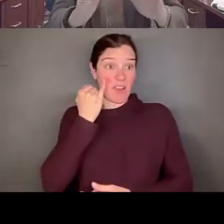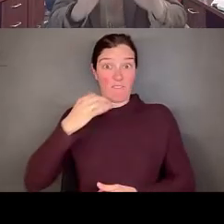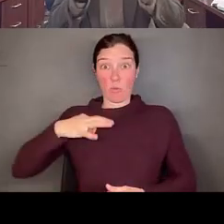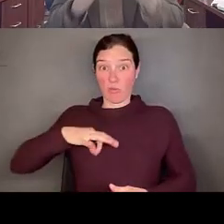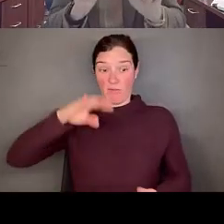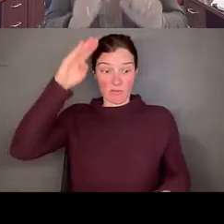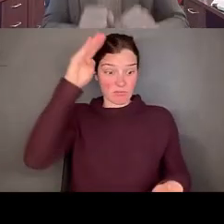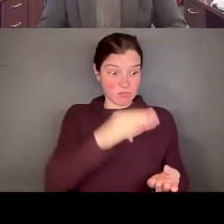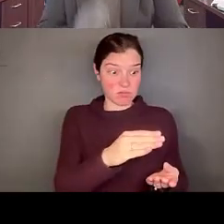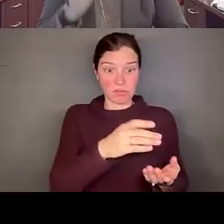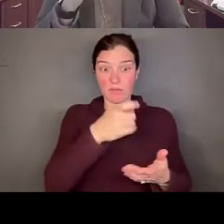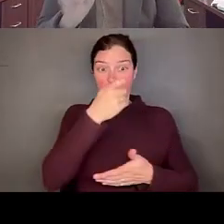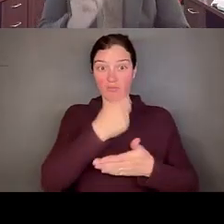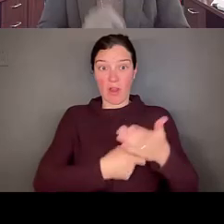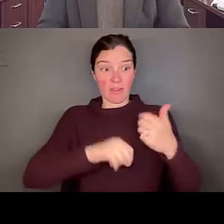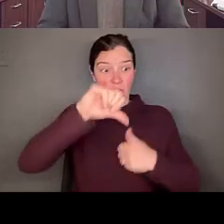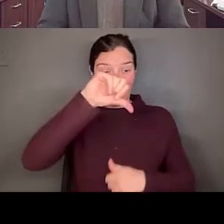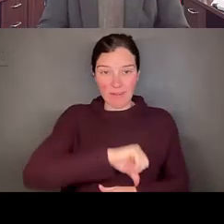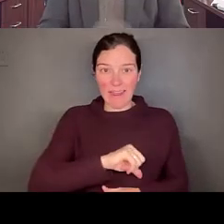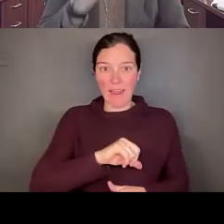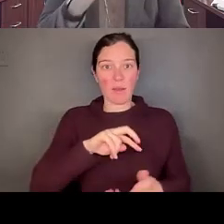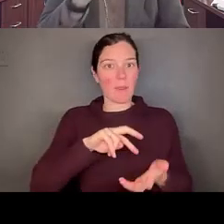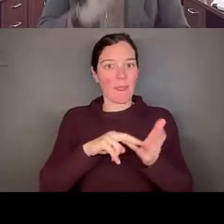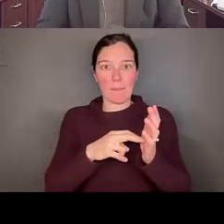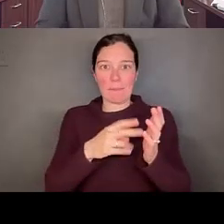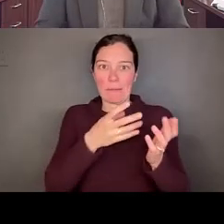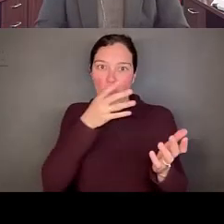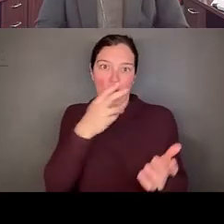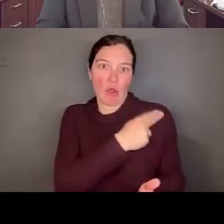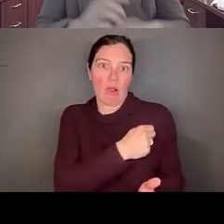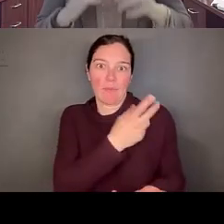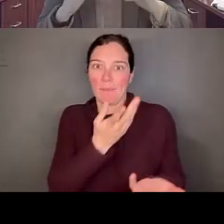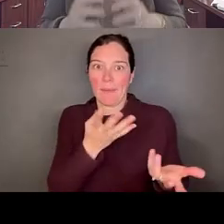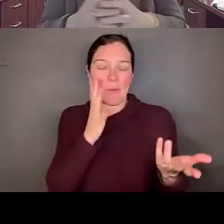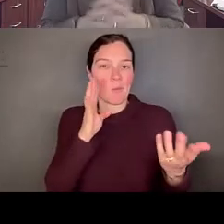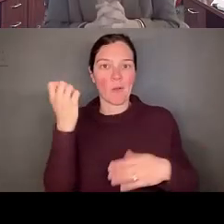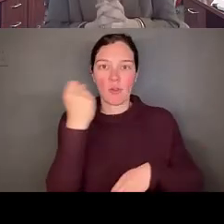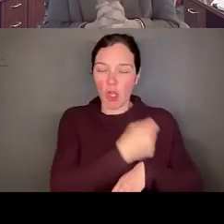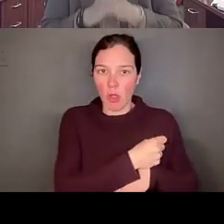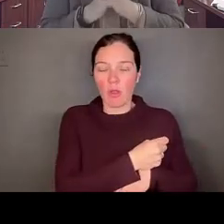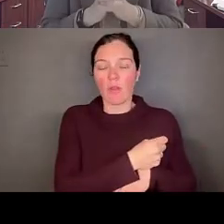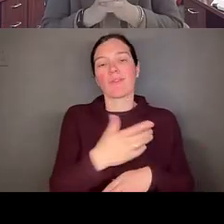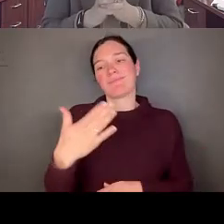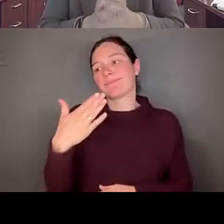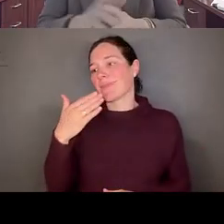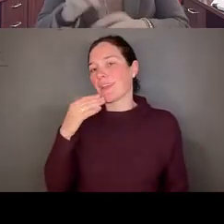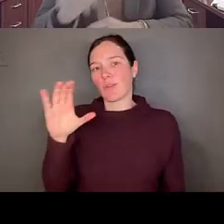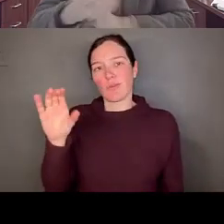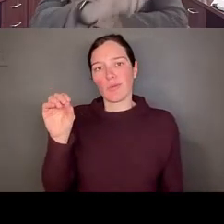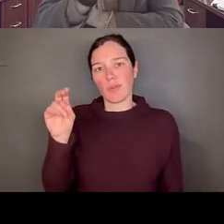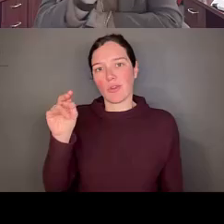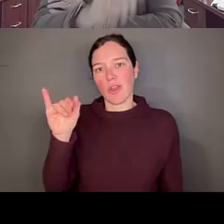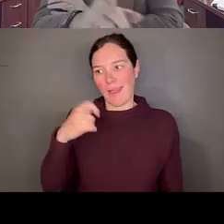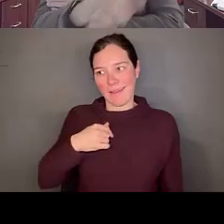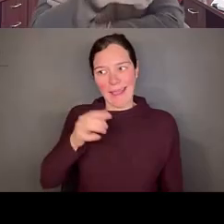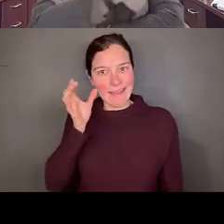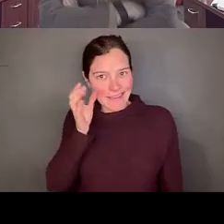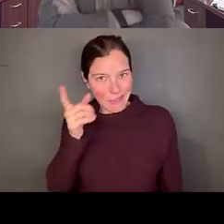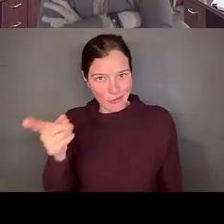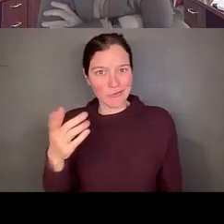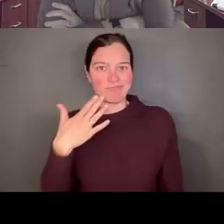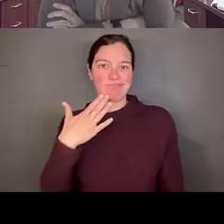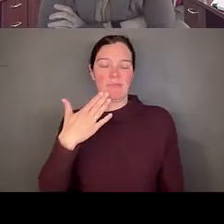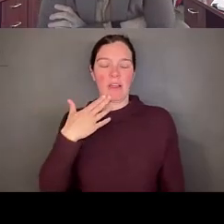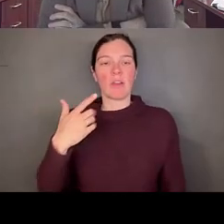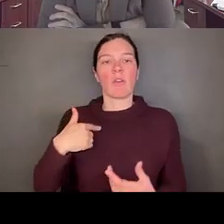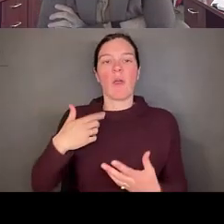moving, maybe we have not so good outcomes. So I want to thank you, Connie, for making sure, man, we are collaborating and we're hearing each other. I heard you. And